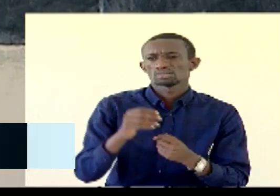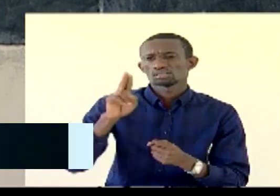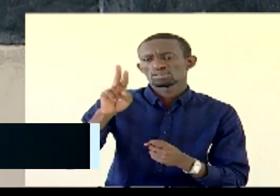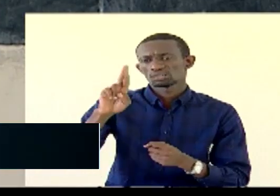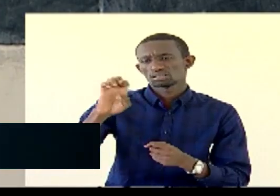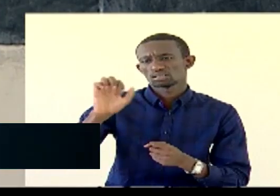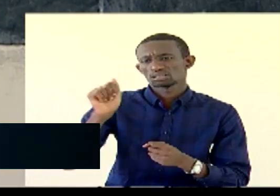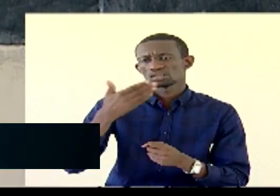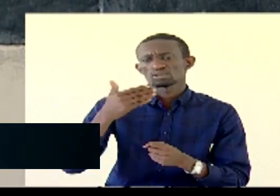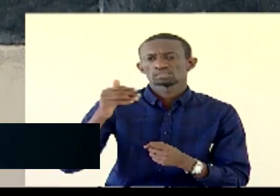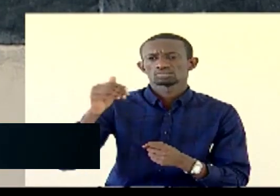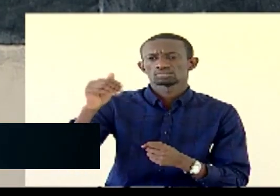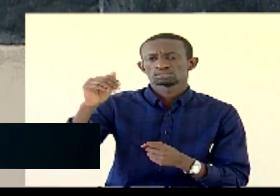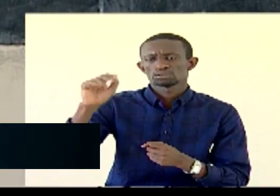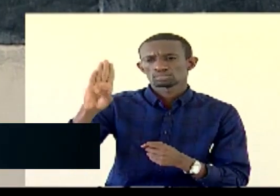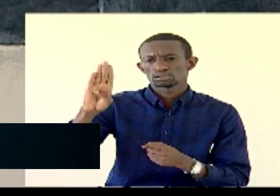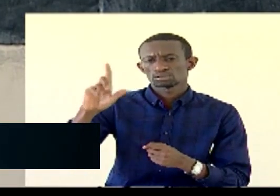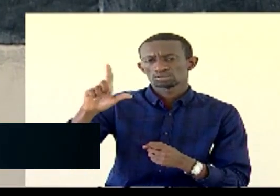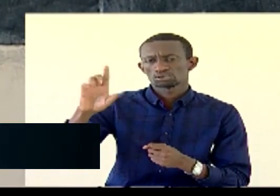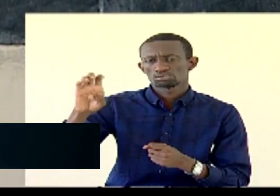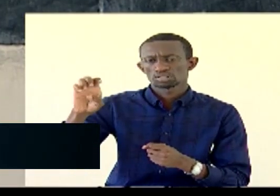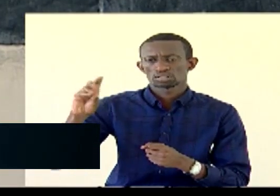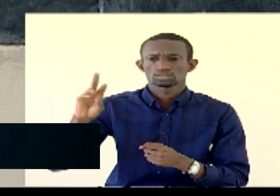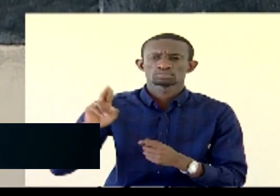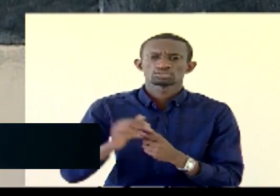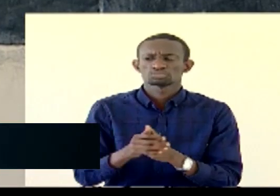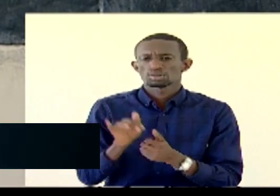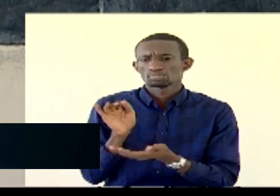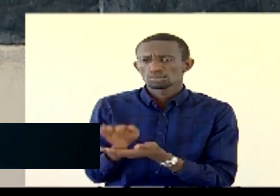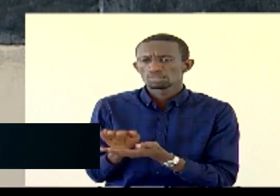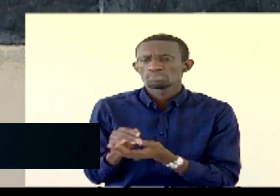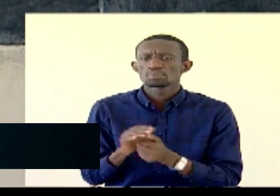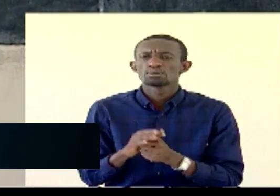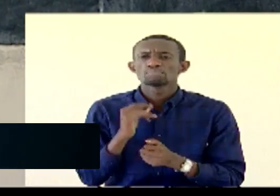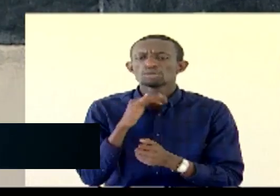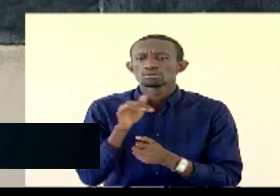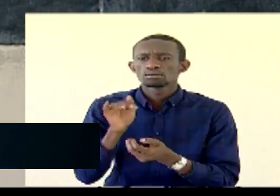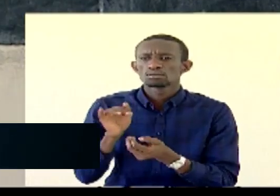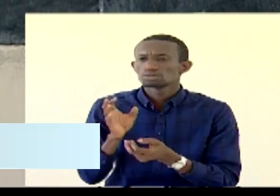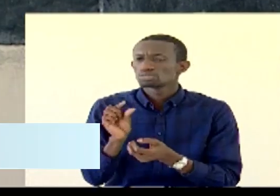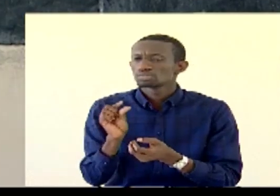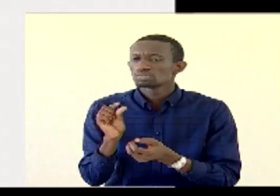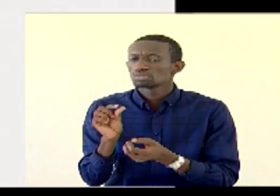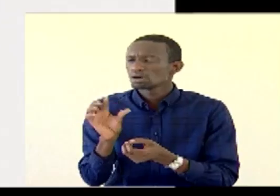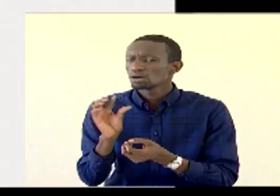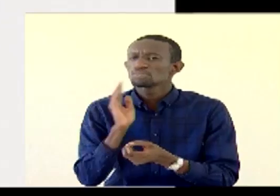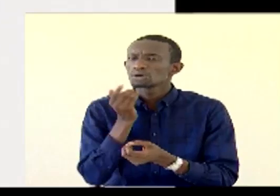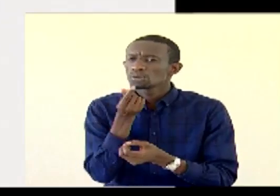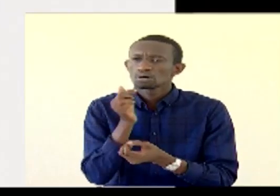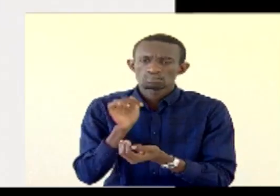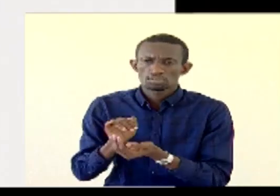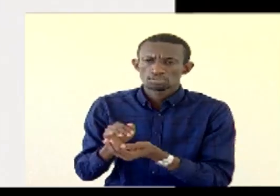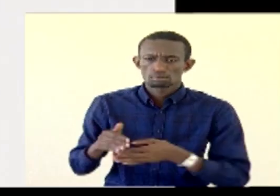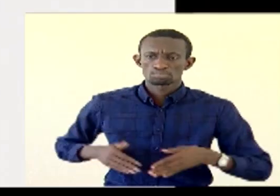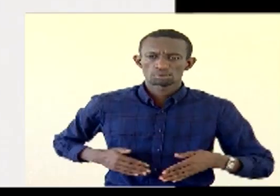and glycogen. And glycogen is going to be stored in the liver to be used during the time of starvation. So